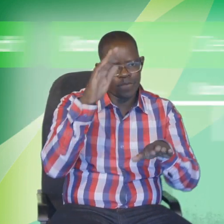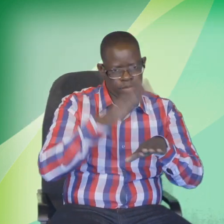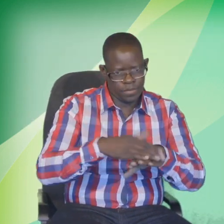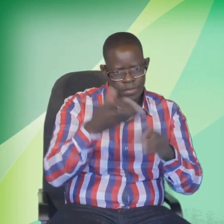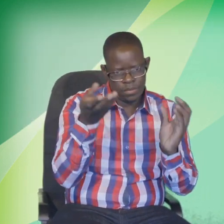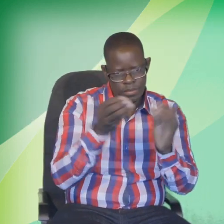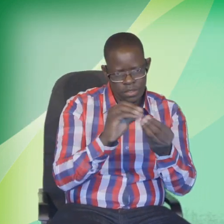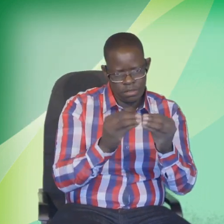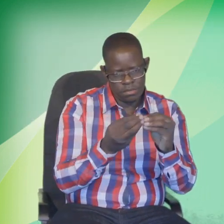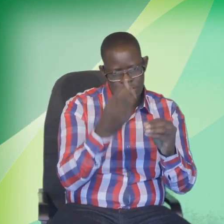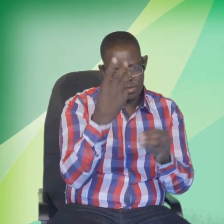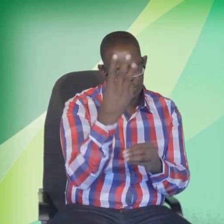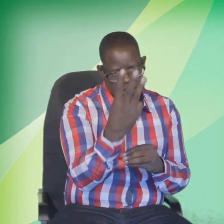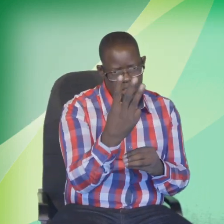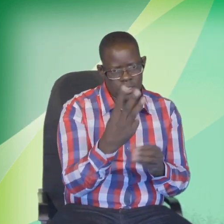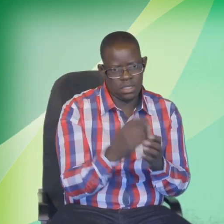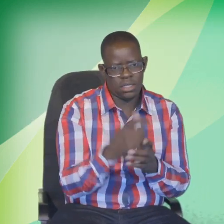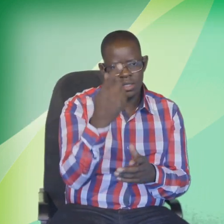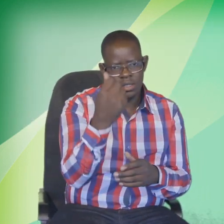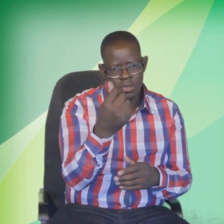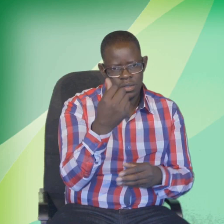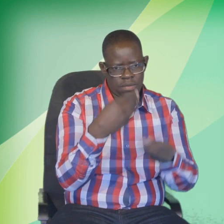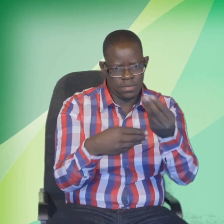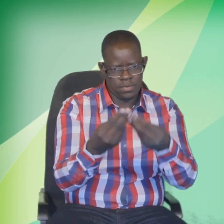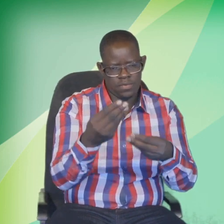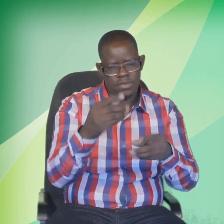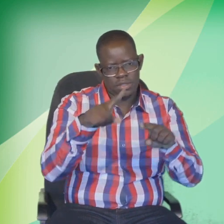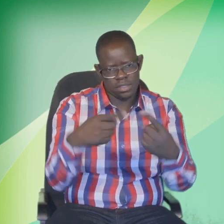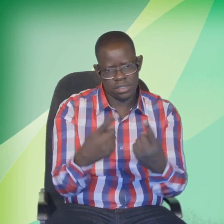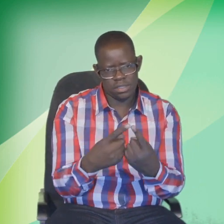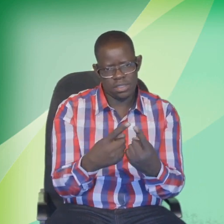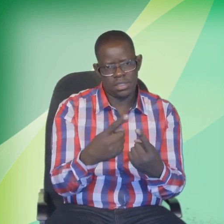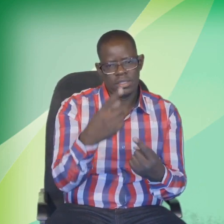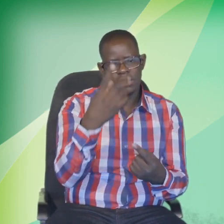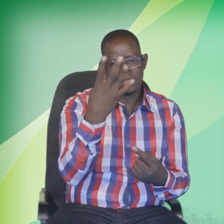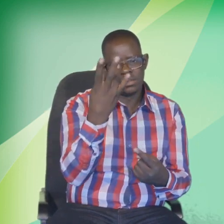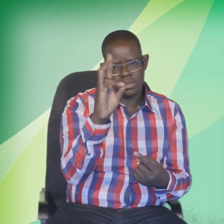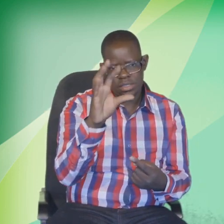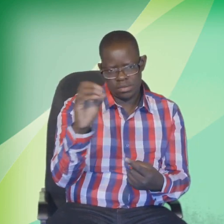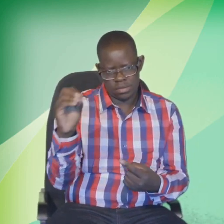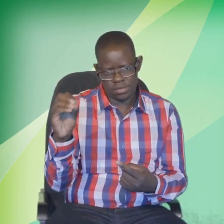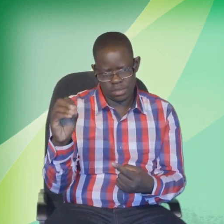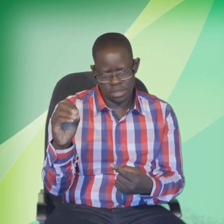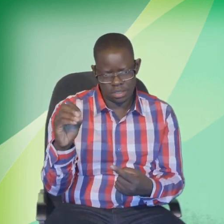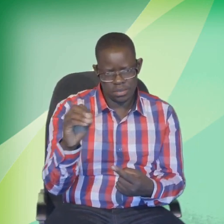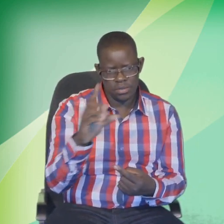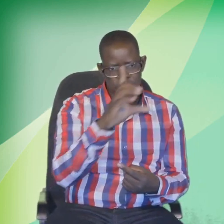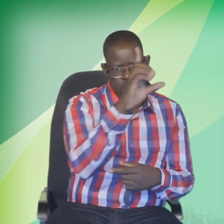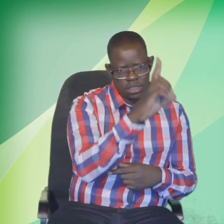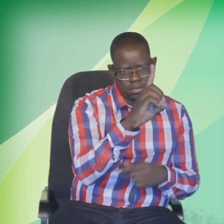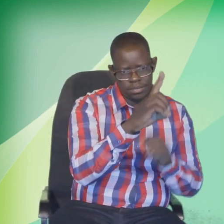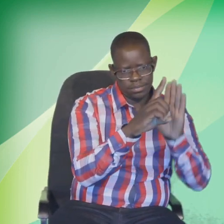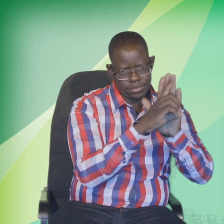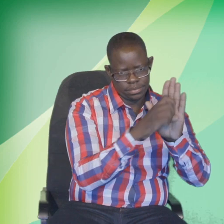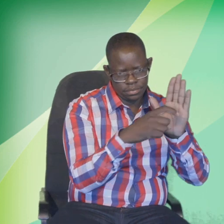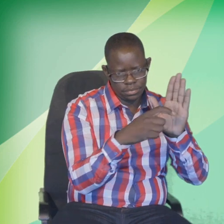Example number 3. Cash sales of goods 700. On the debit side, the